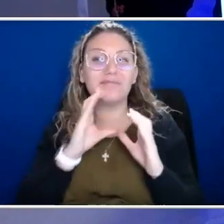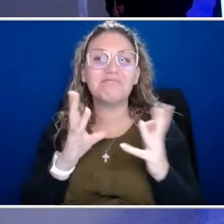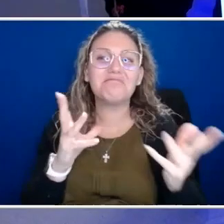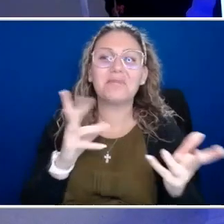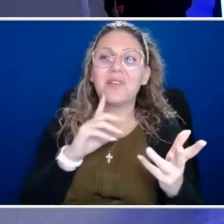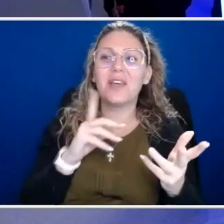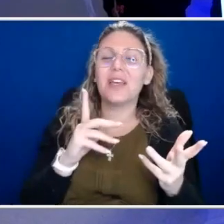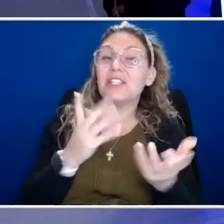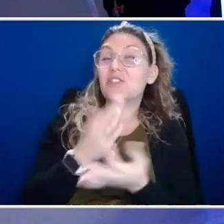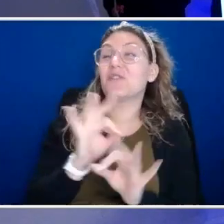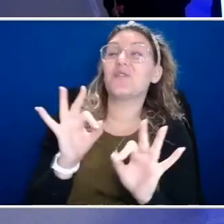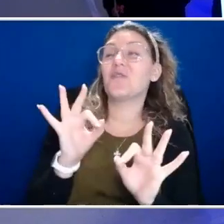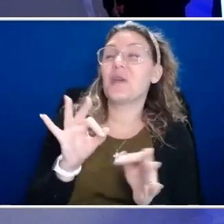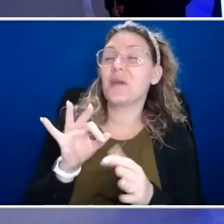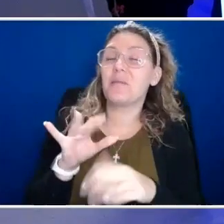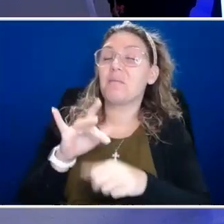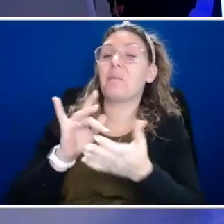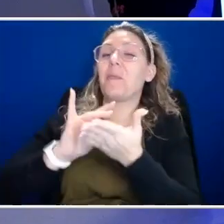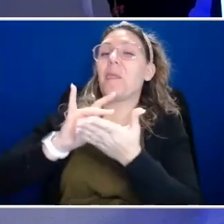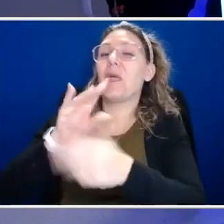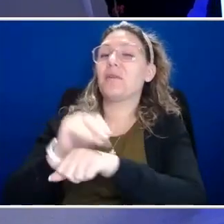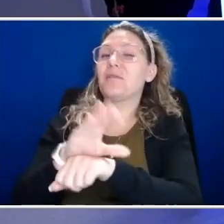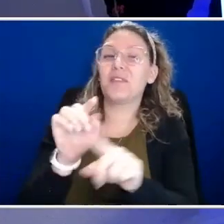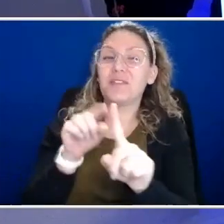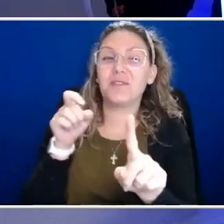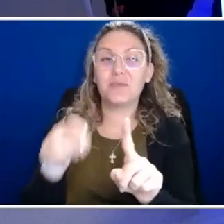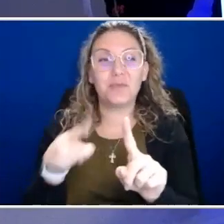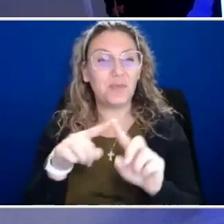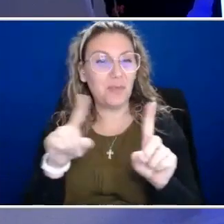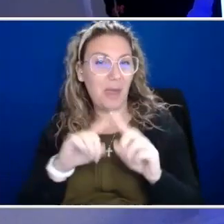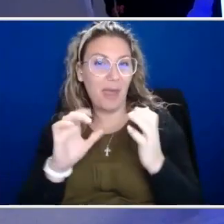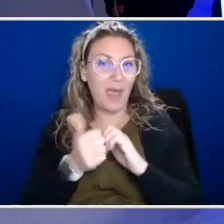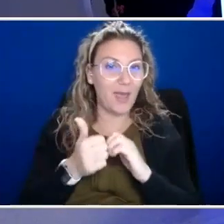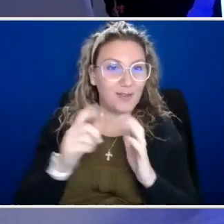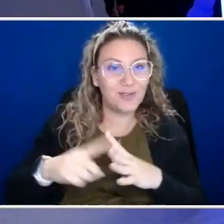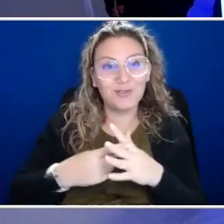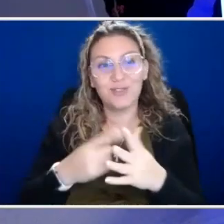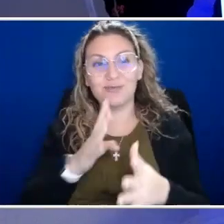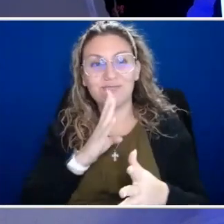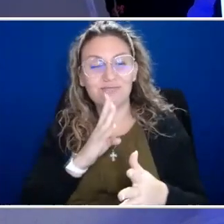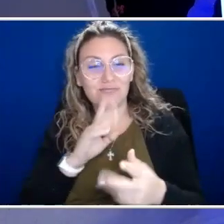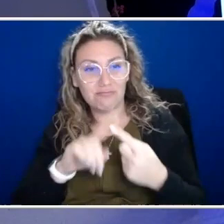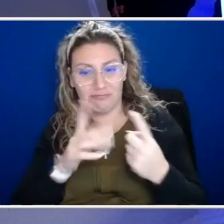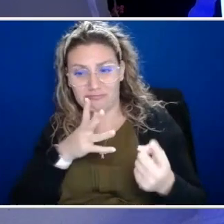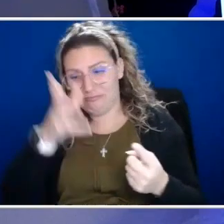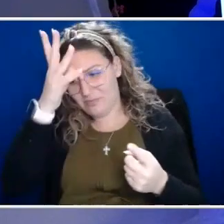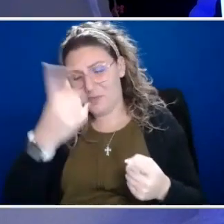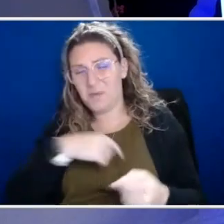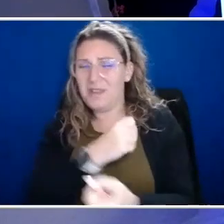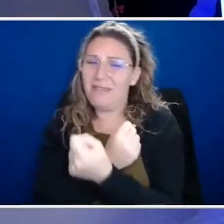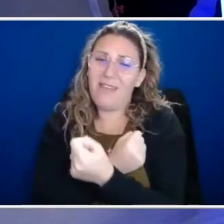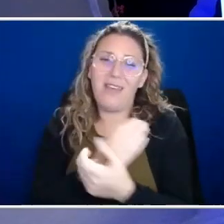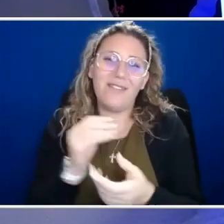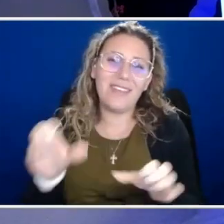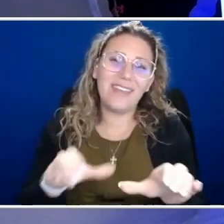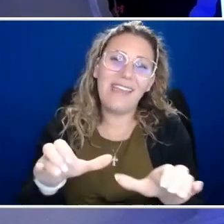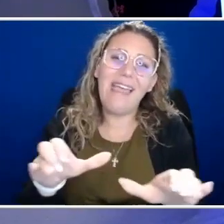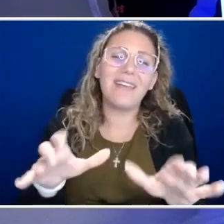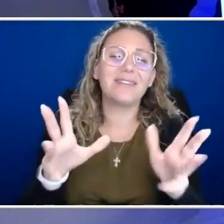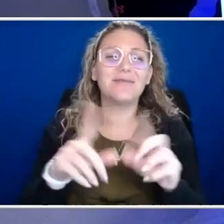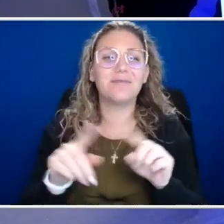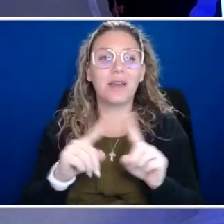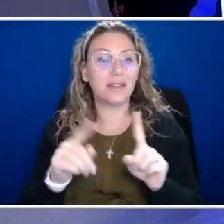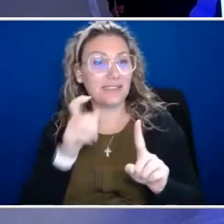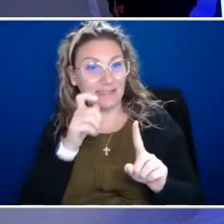you, but how do we start talking to our parents? We love our folks, and we love that they're active, but it just isn't going to be that way